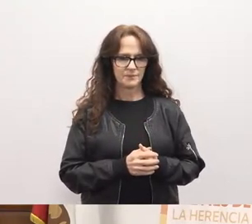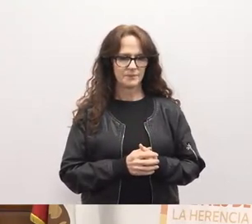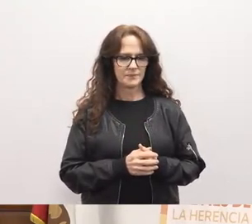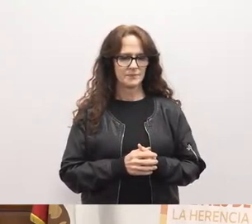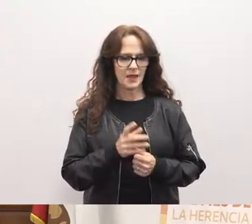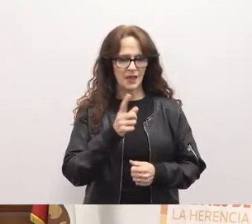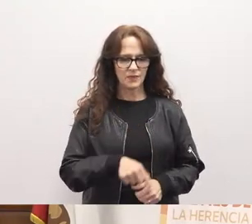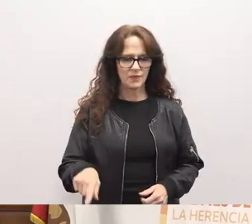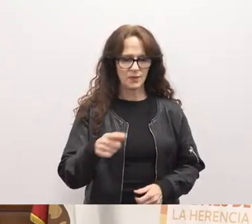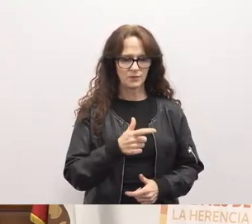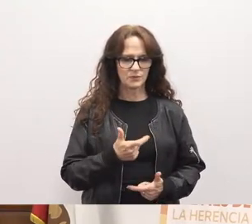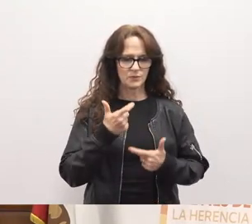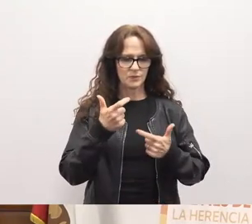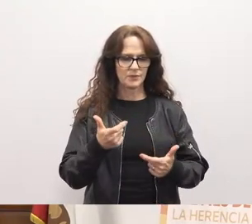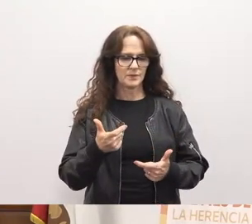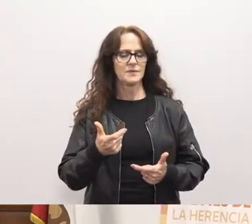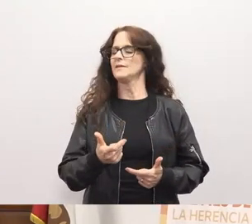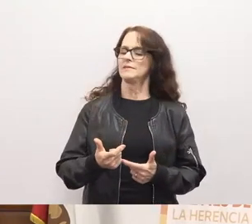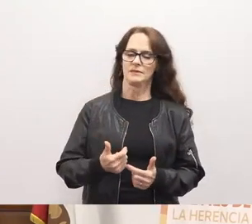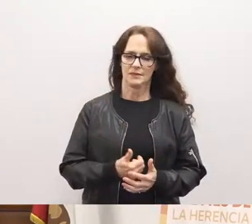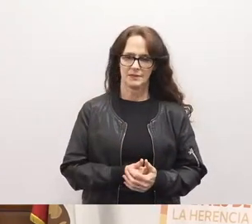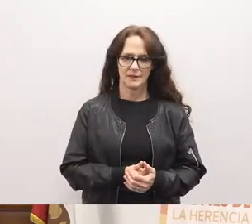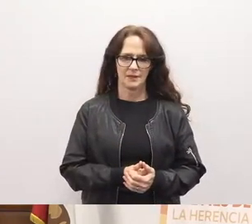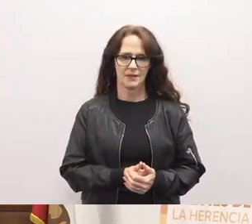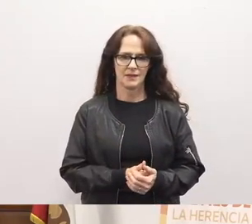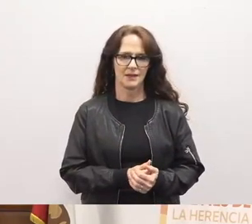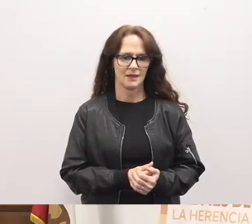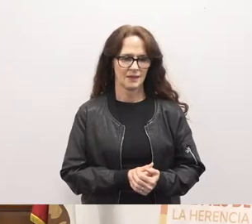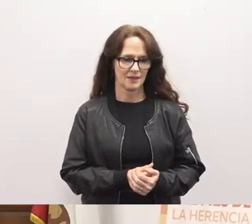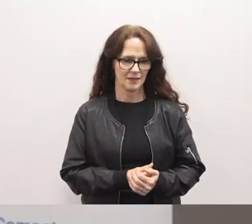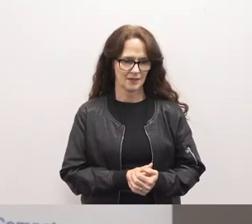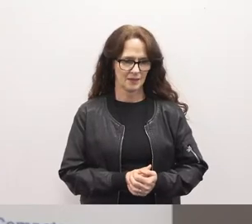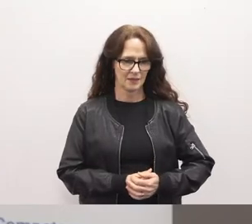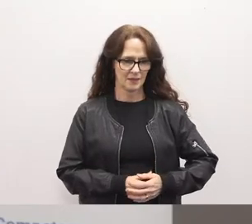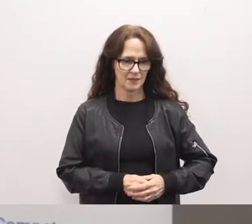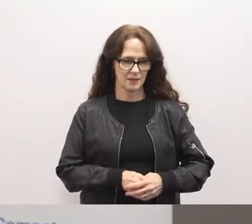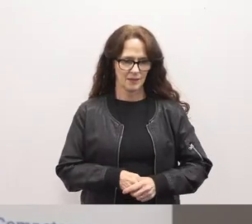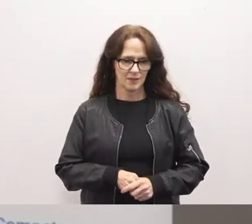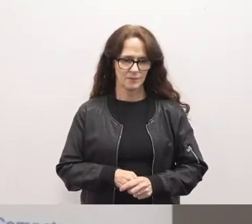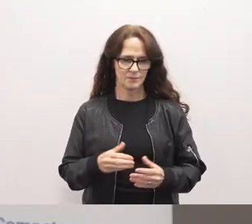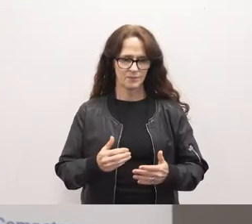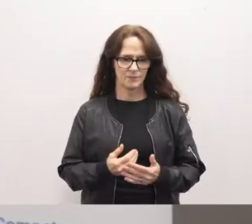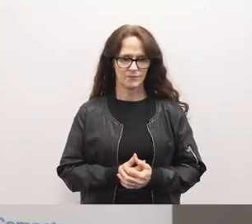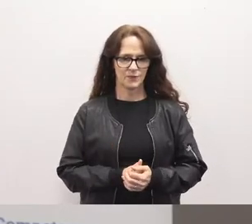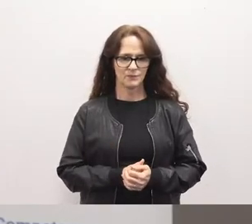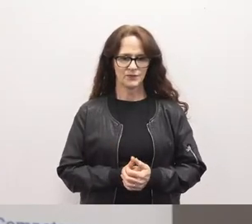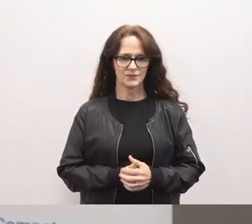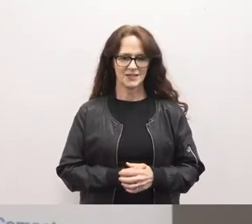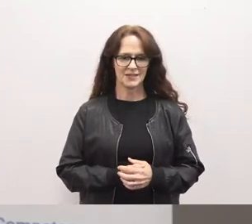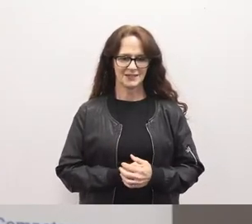watching. So I wanted to become a student board member because